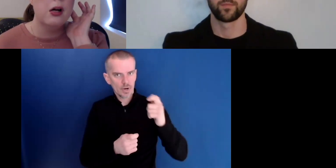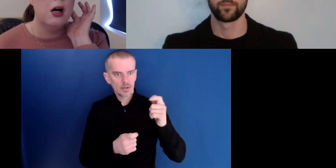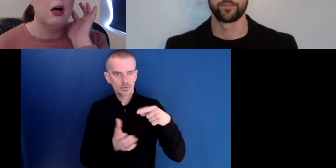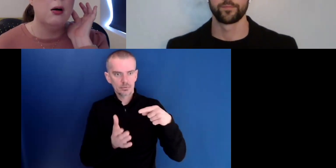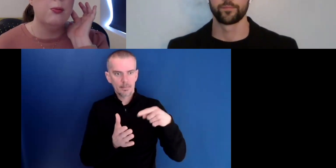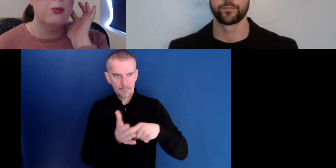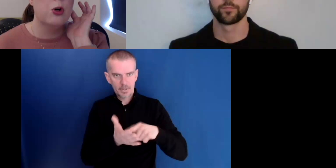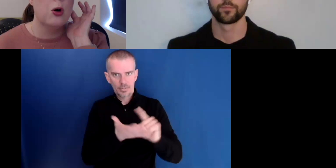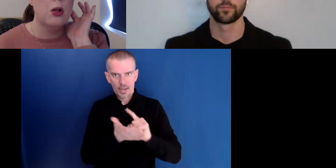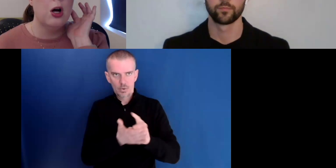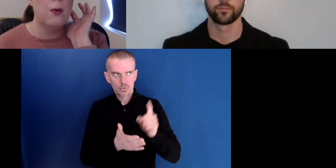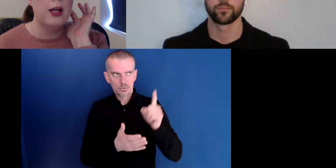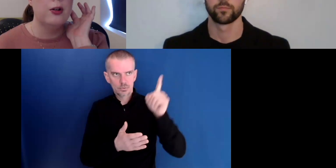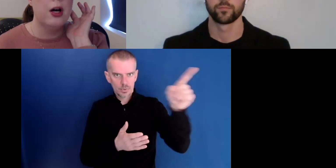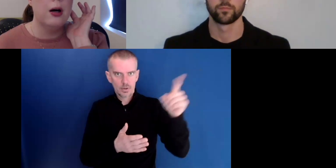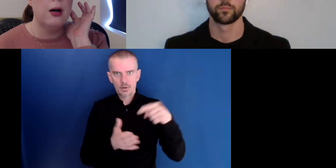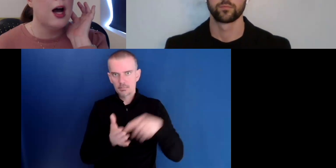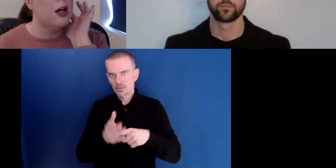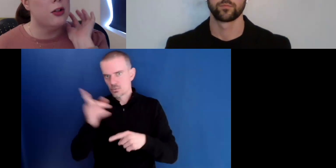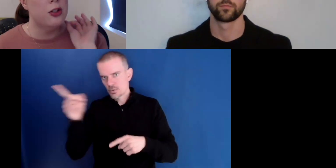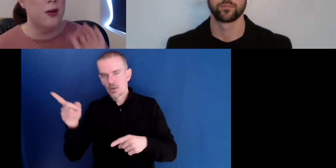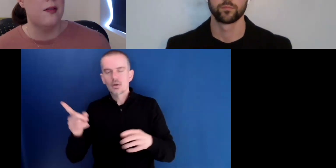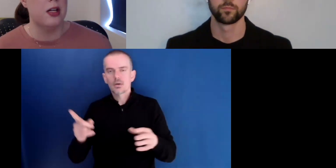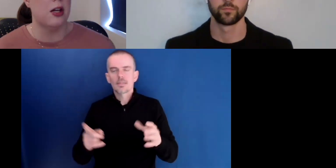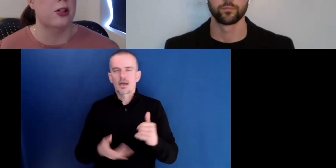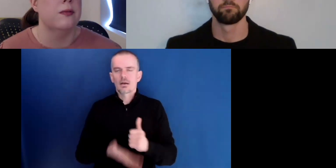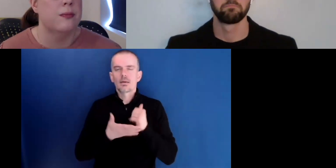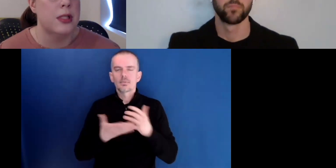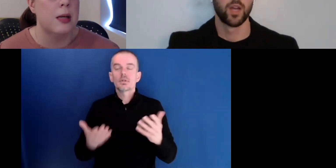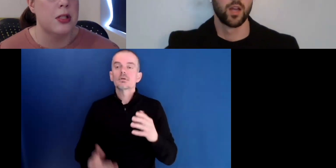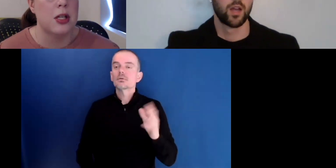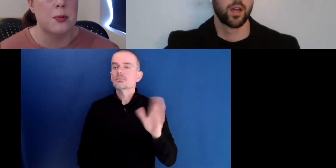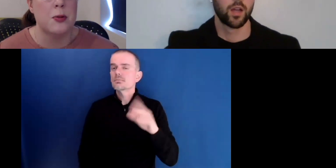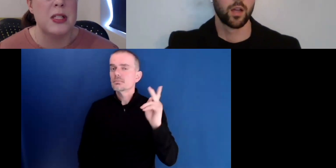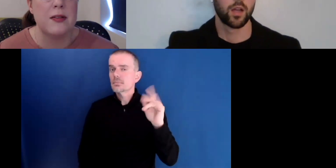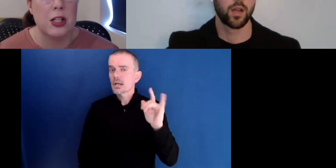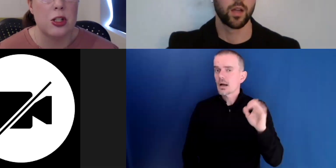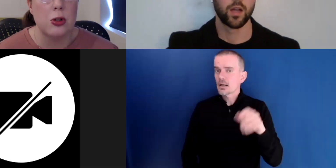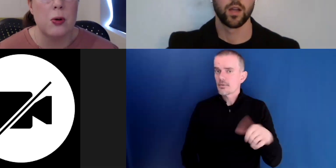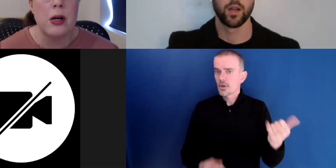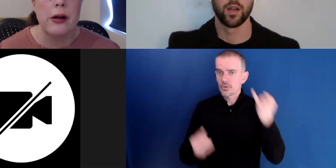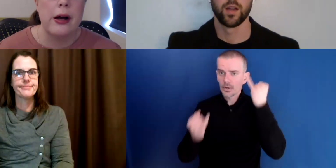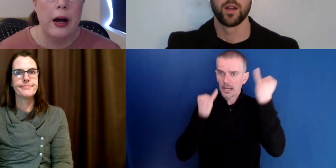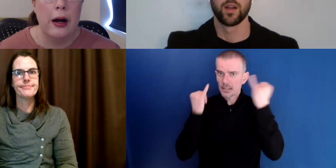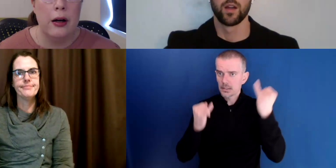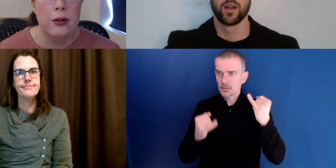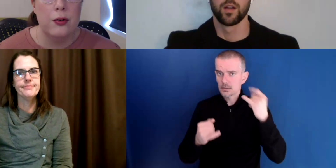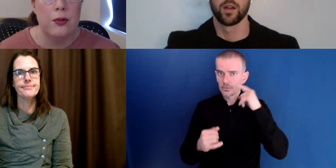to, will go a long way. Kyle, do you have any other tips specific to